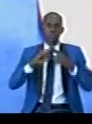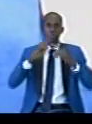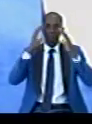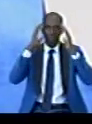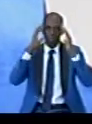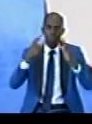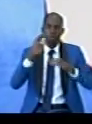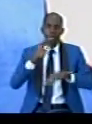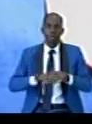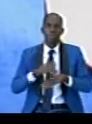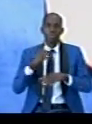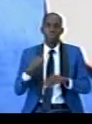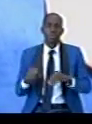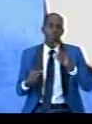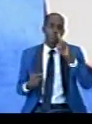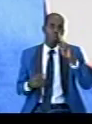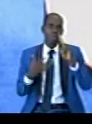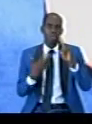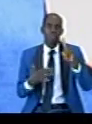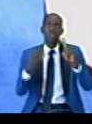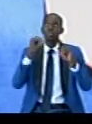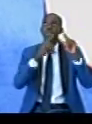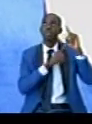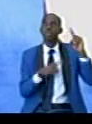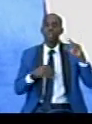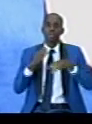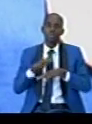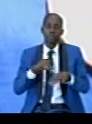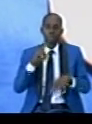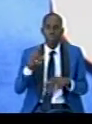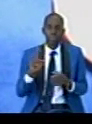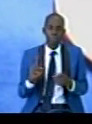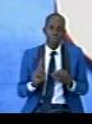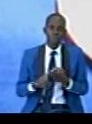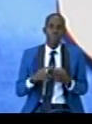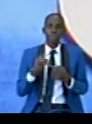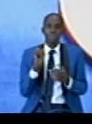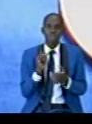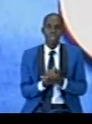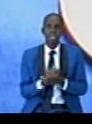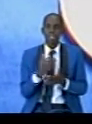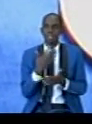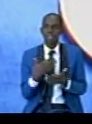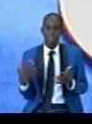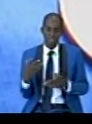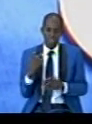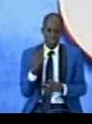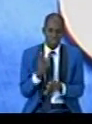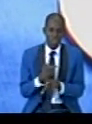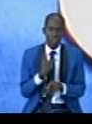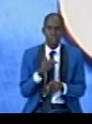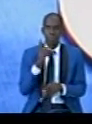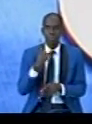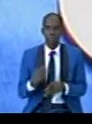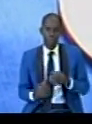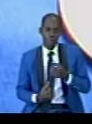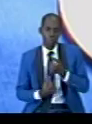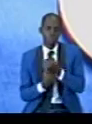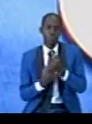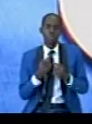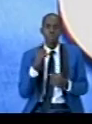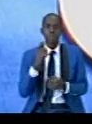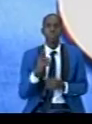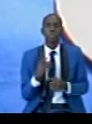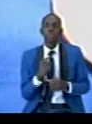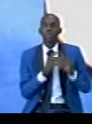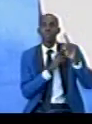one thing the Lord has called you to, that staying, stabilizing, solid, supporting power, the